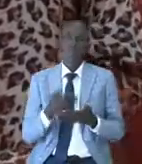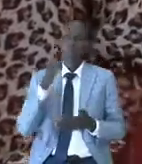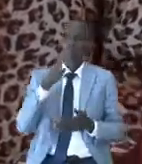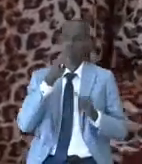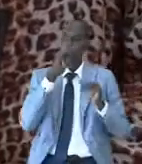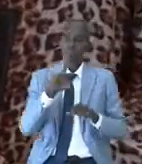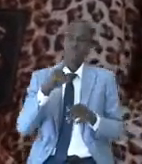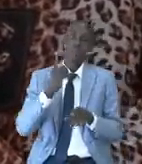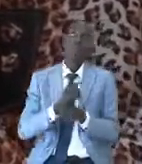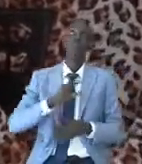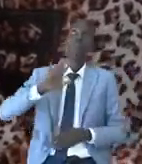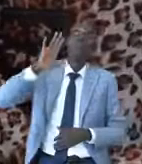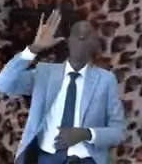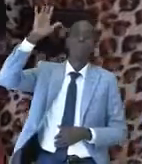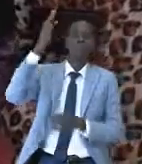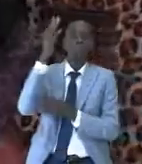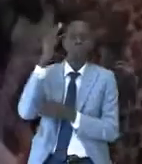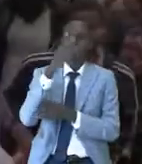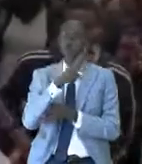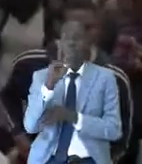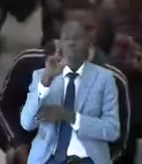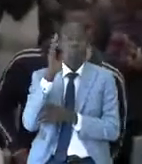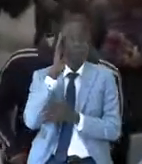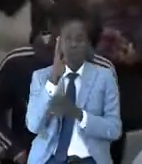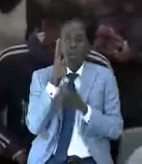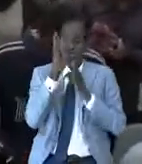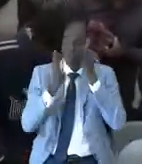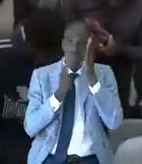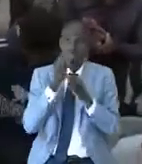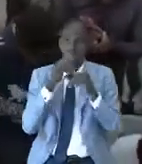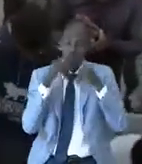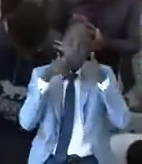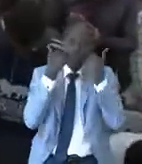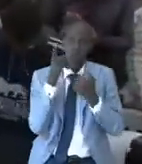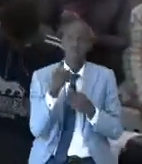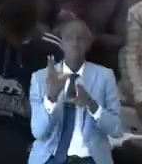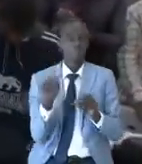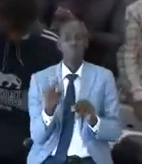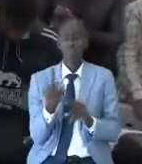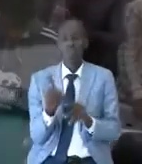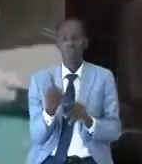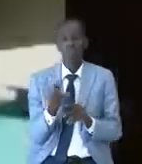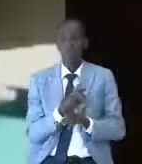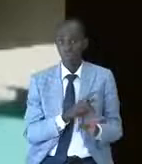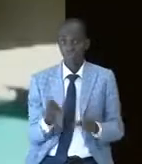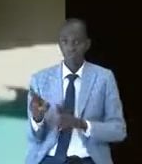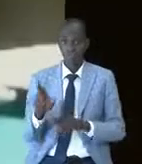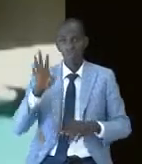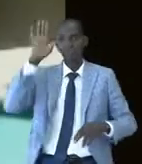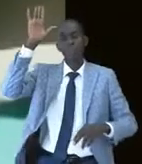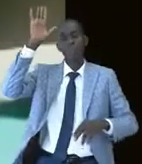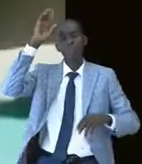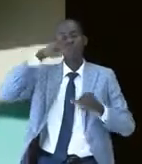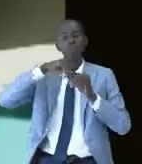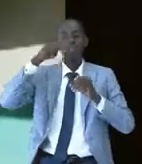hand. Nobody is going to embarrass you. Just raise up there. Father, in the name of Jesus, you